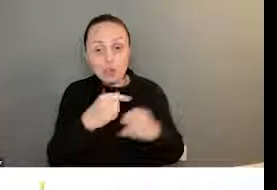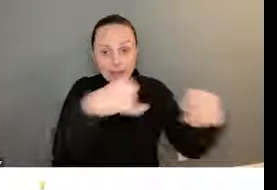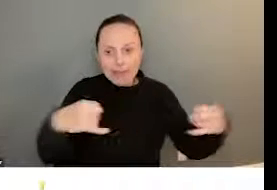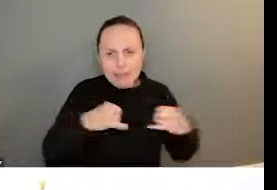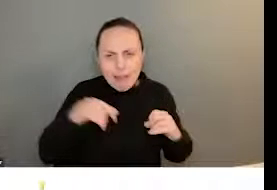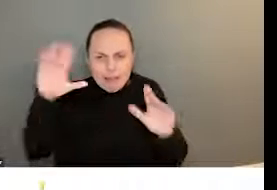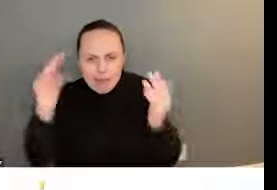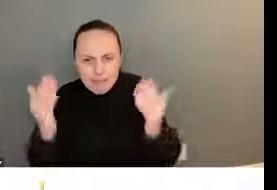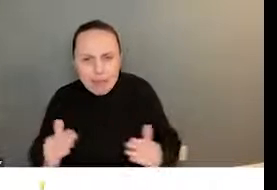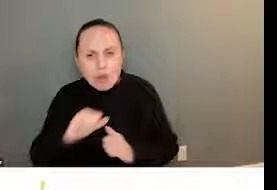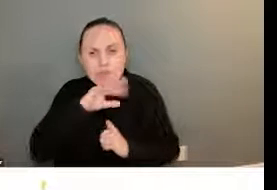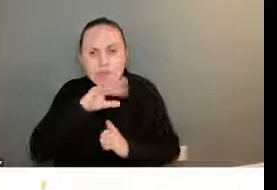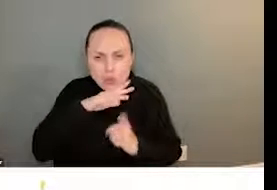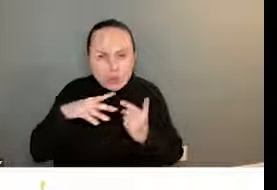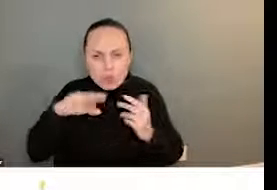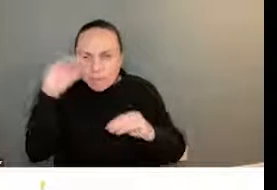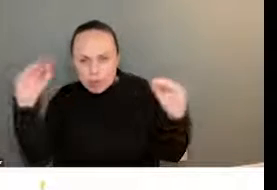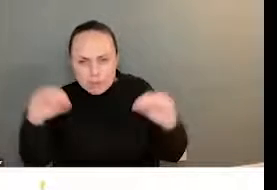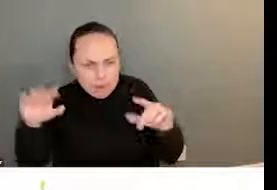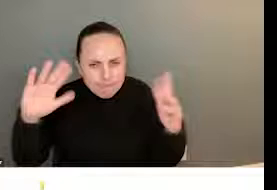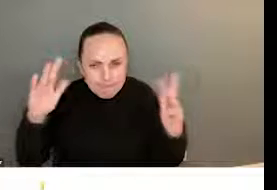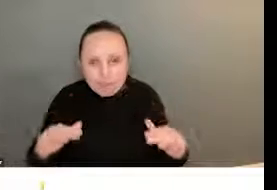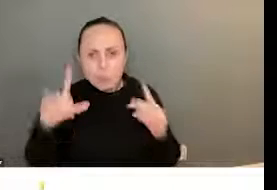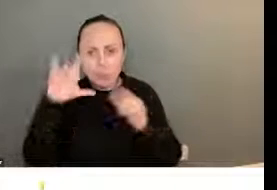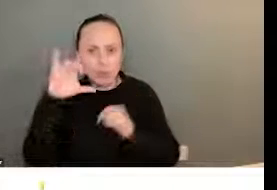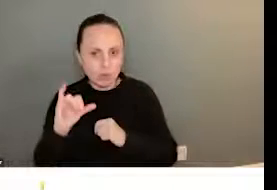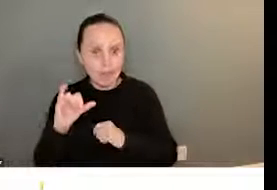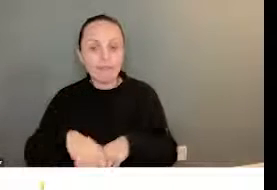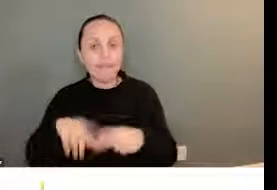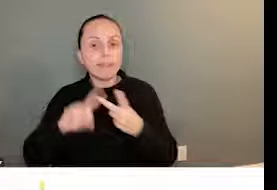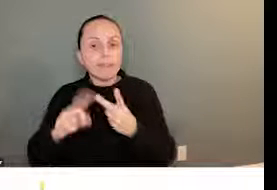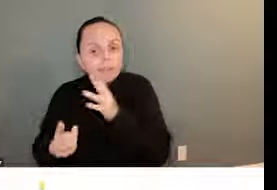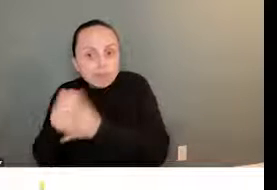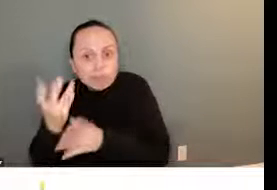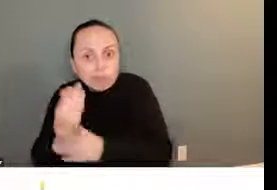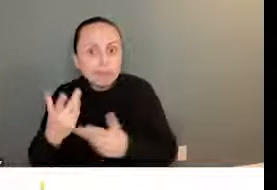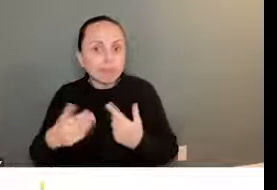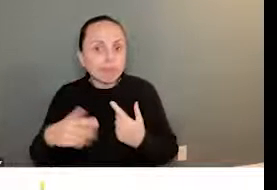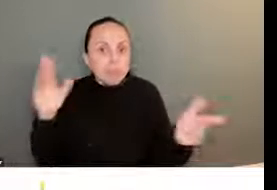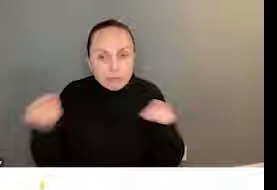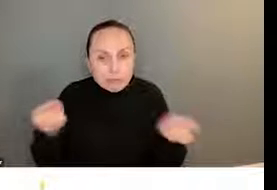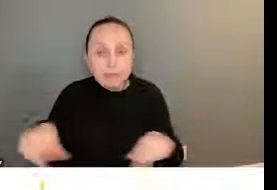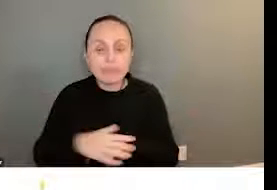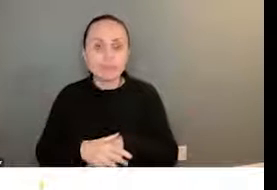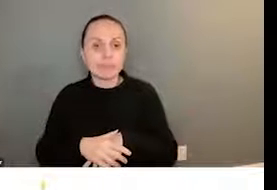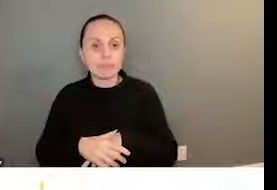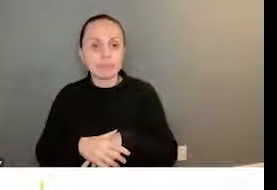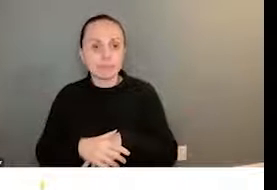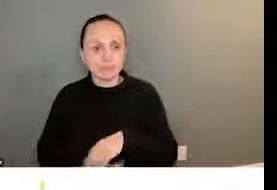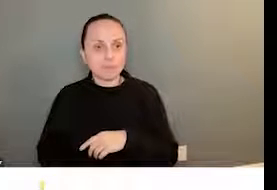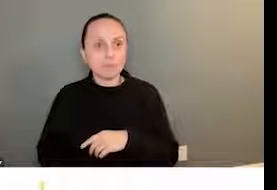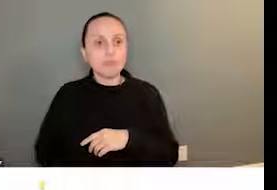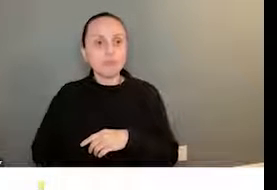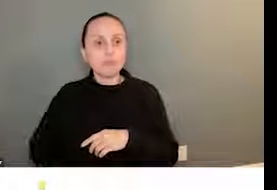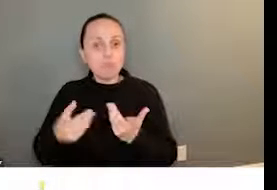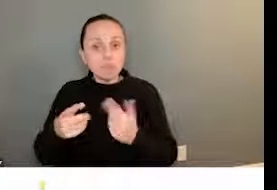how much pollution that those neighborhoods were experiencing, how much vegetation here as NDVI they were experiencing,